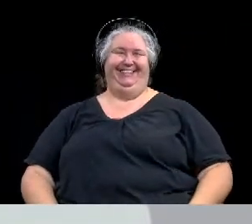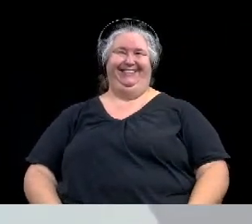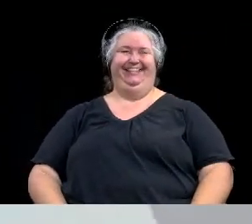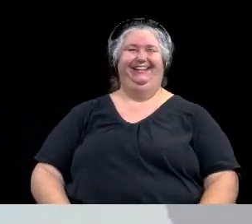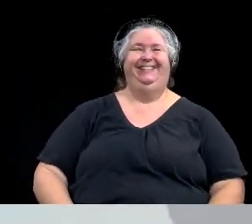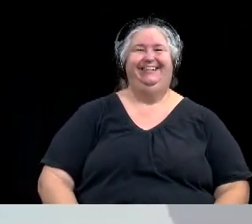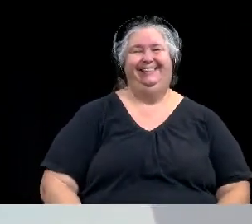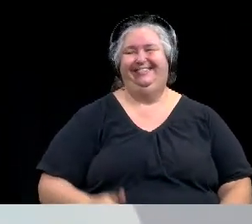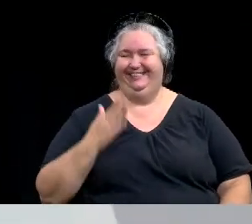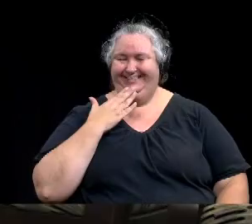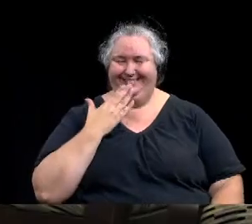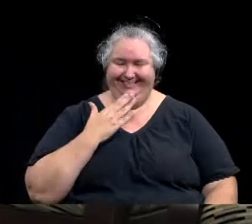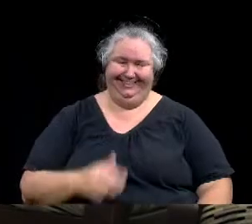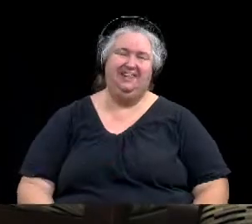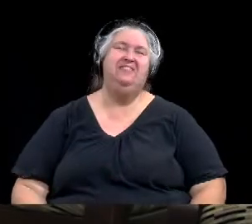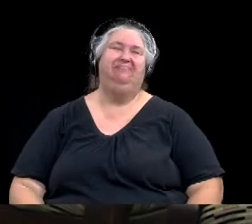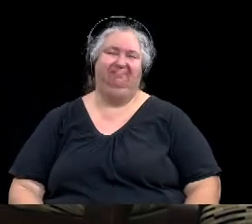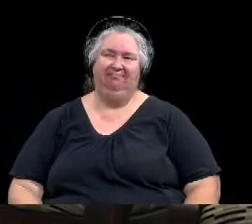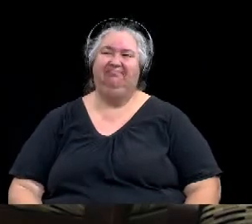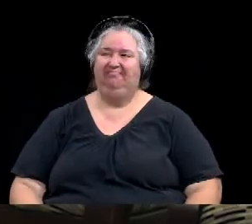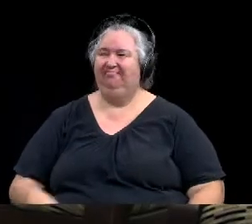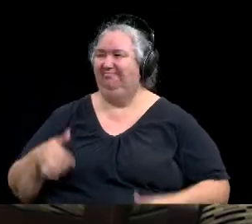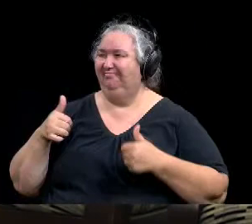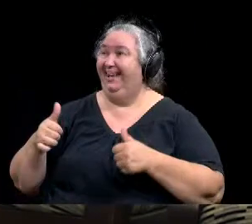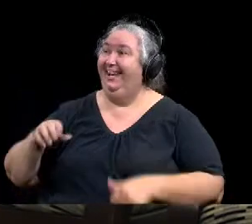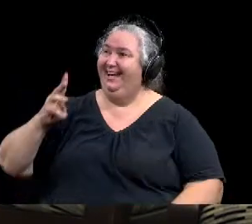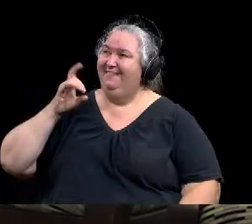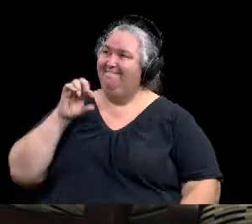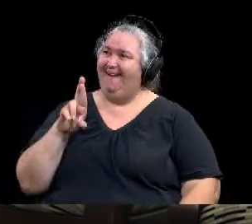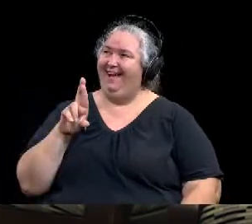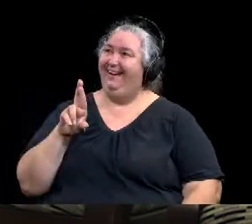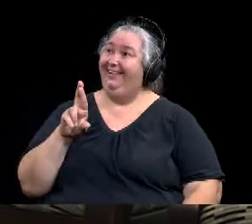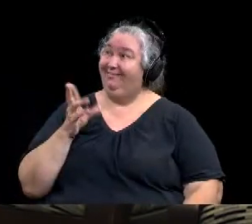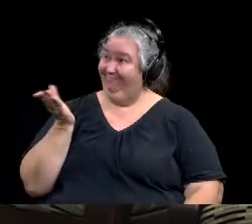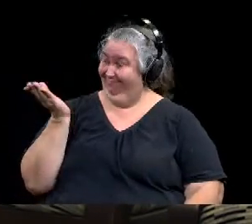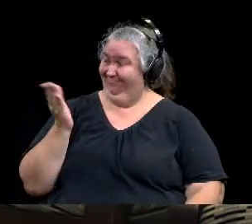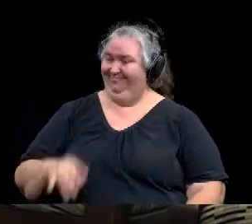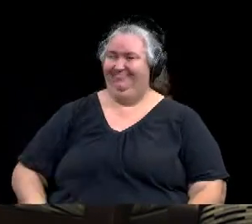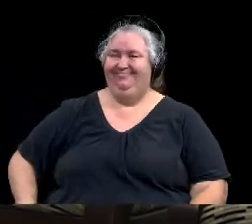Oh, that's great. Mayor Kyle Deaver. Mayor Deaver.